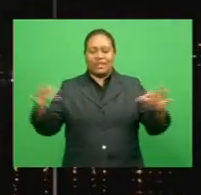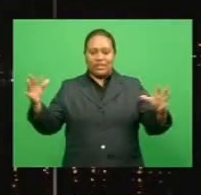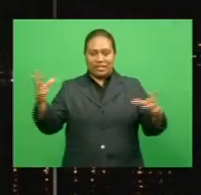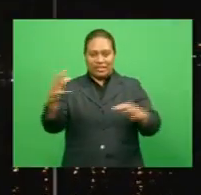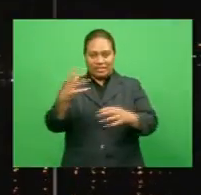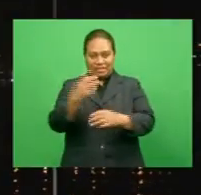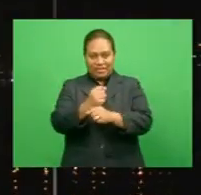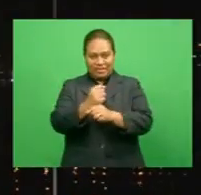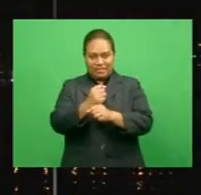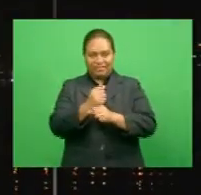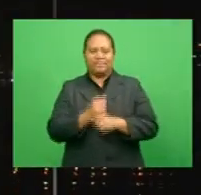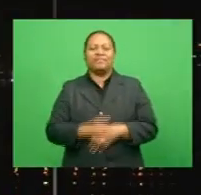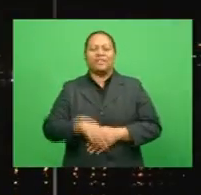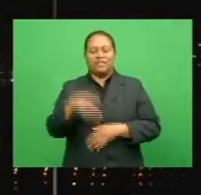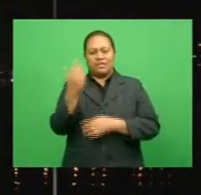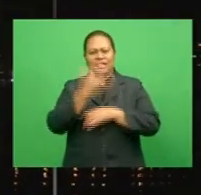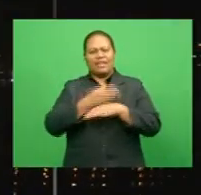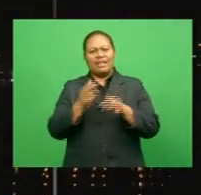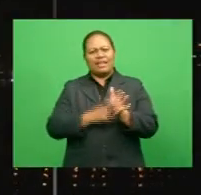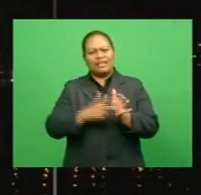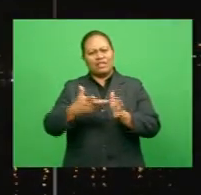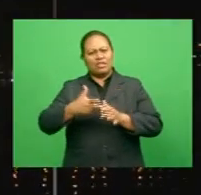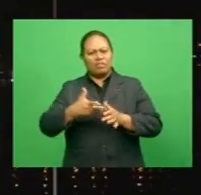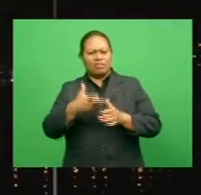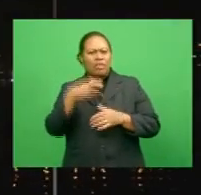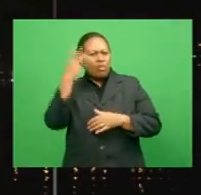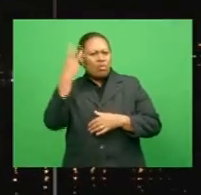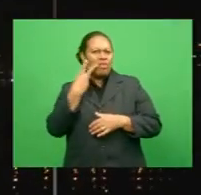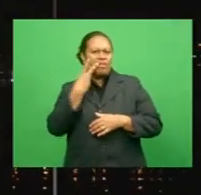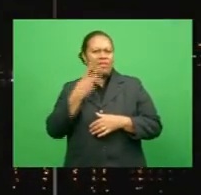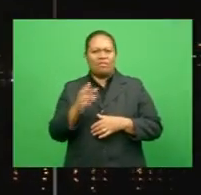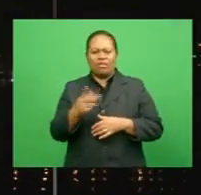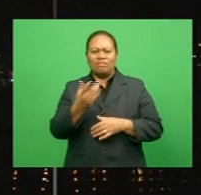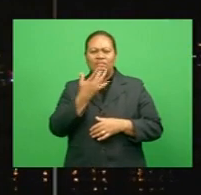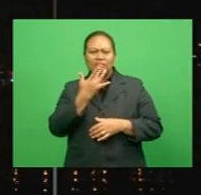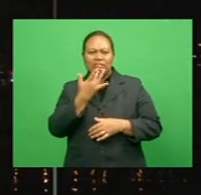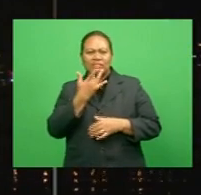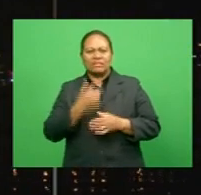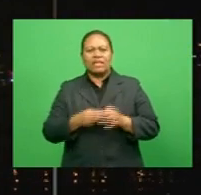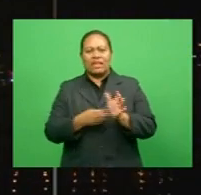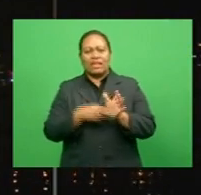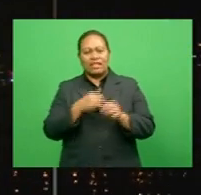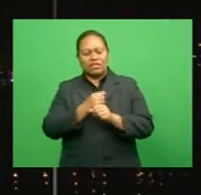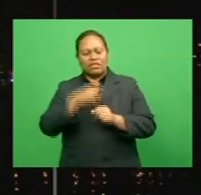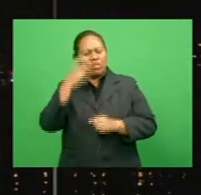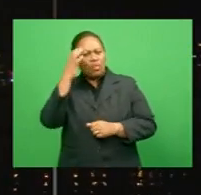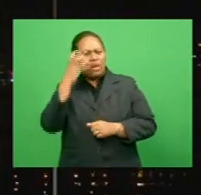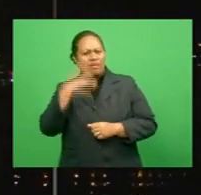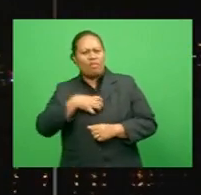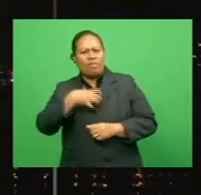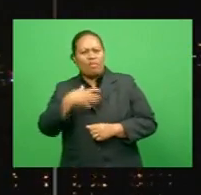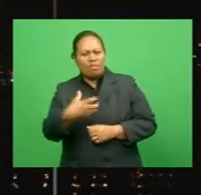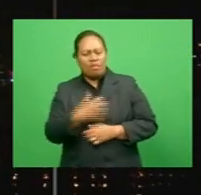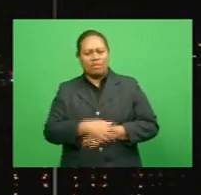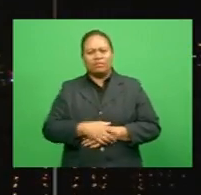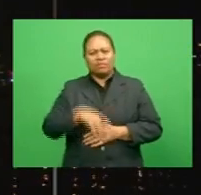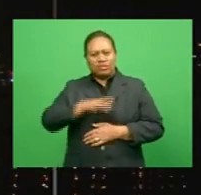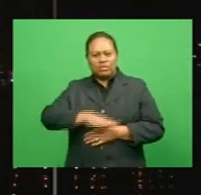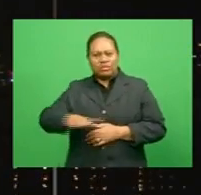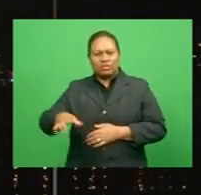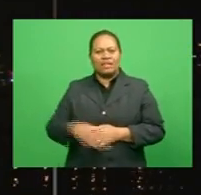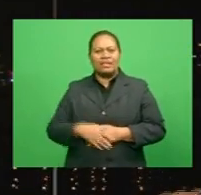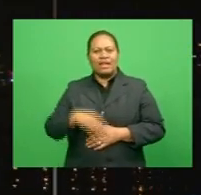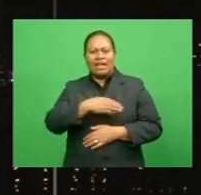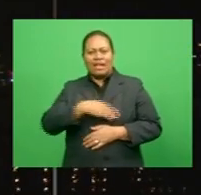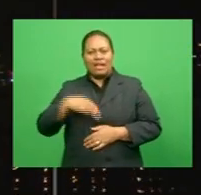Recapping the main stories for tonight, Nasina woman charged for alleged fraud, NGO finds worrying cases of child exploitation, and Health Ministry